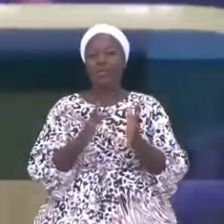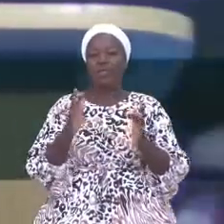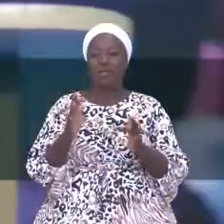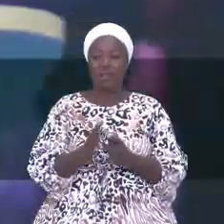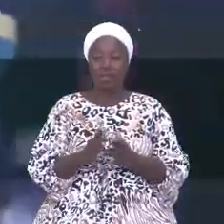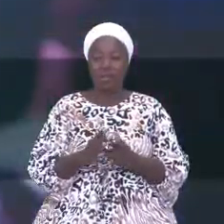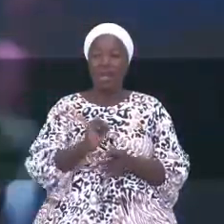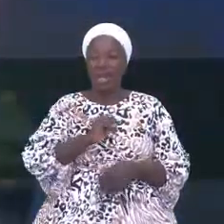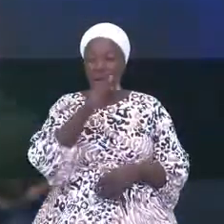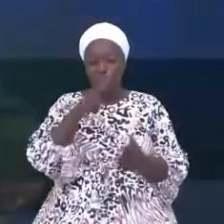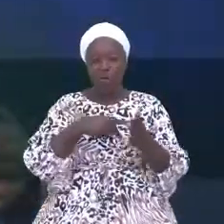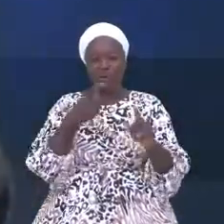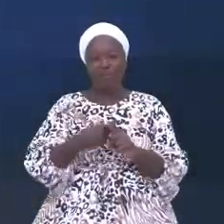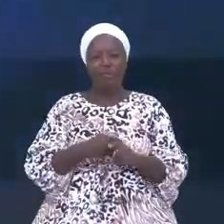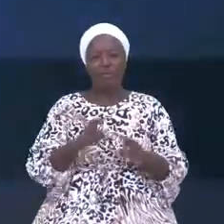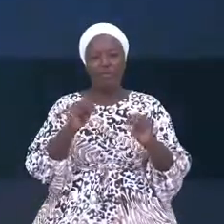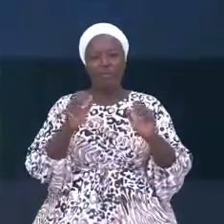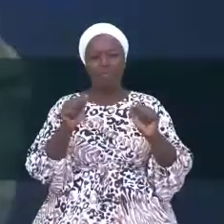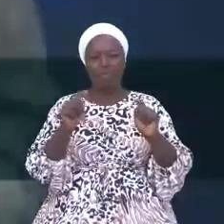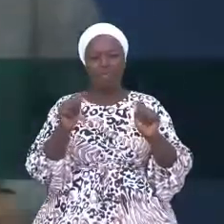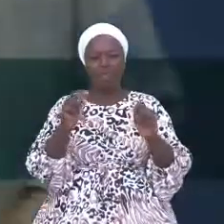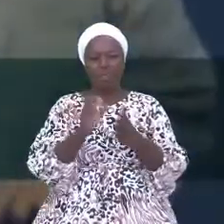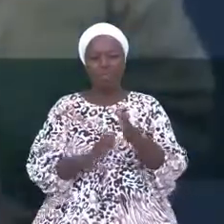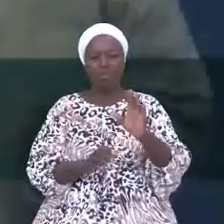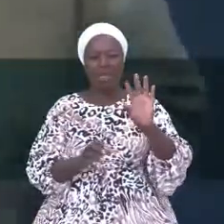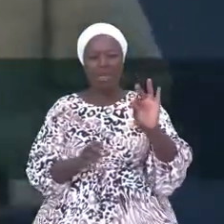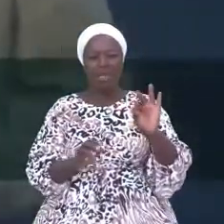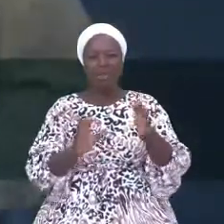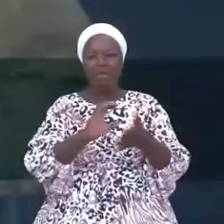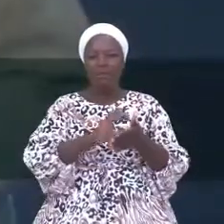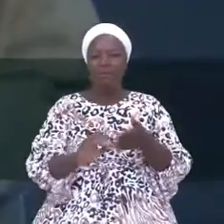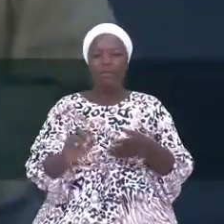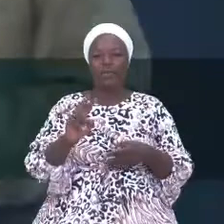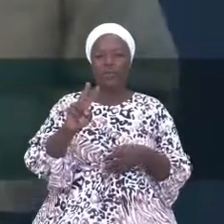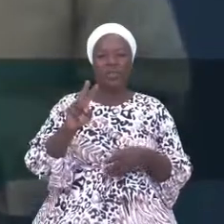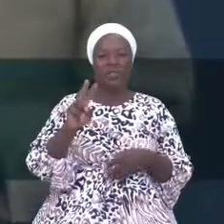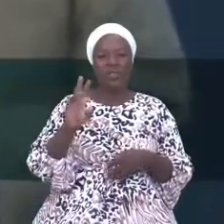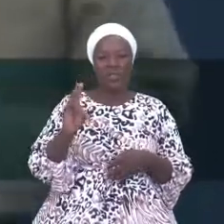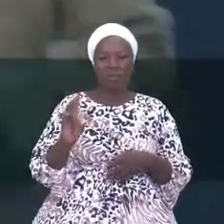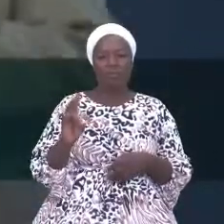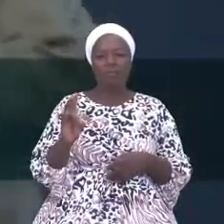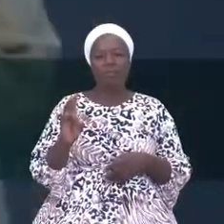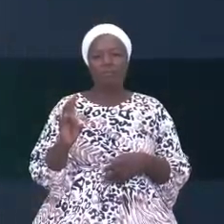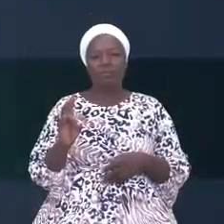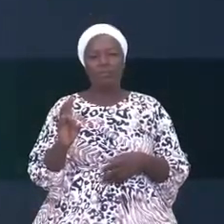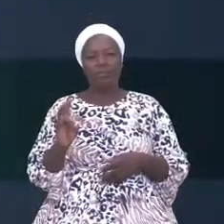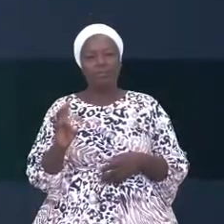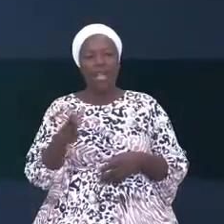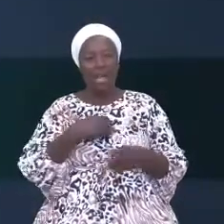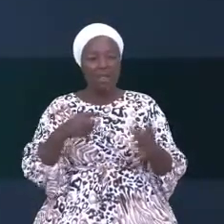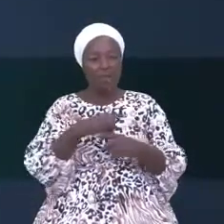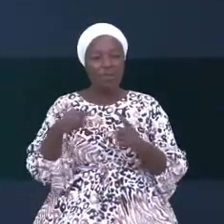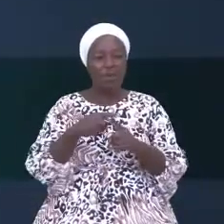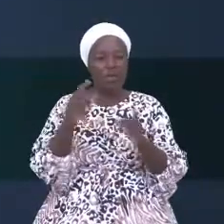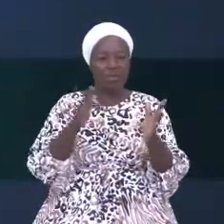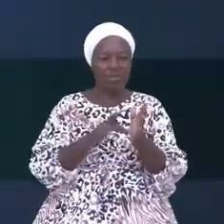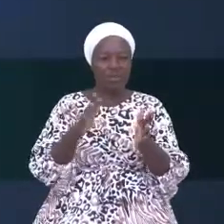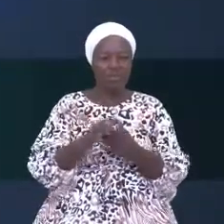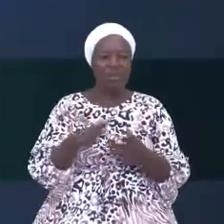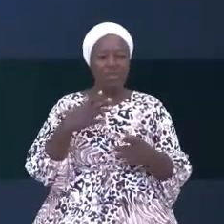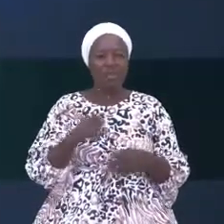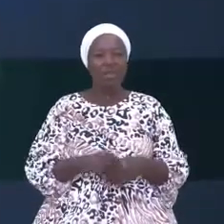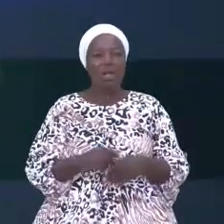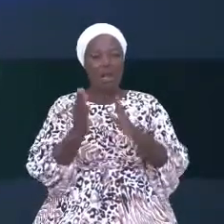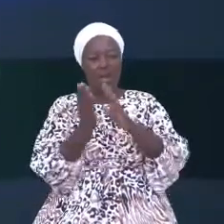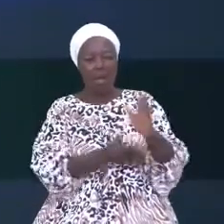I'm reading from Matthew chapter 9, and we're reading from verse 27. And when Jesus